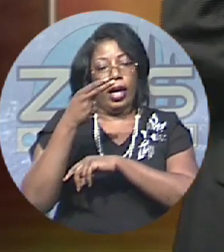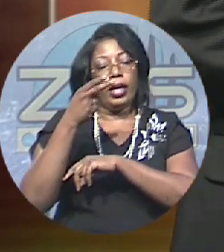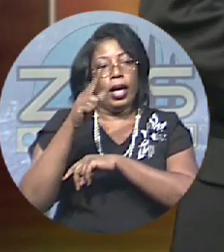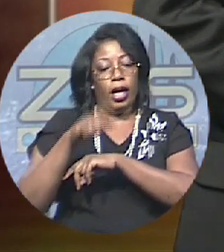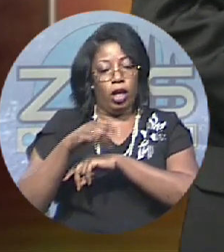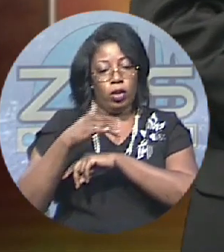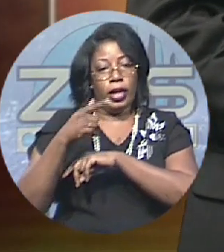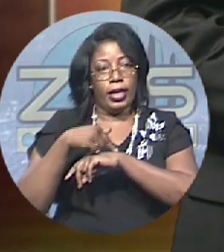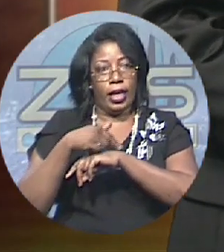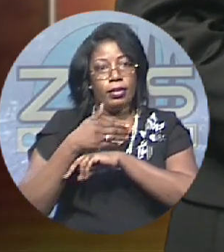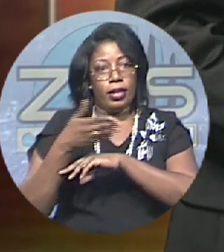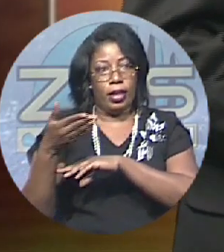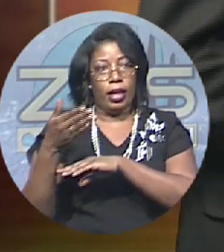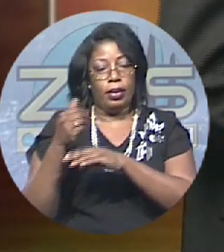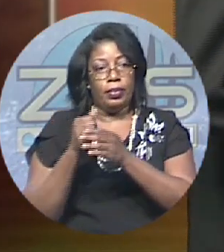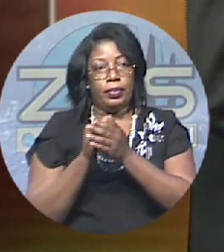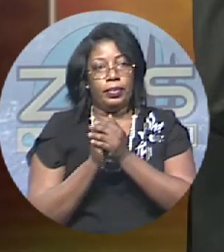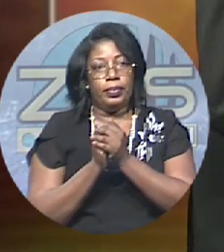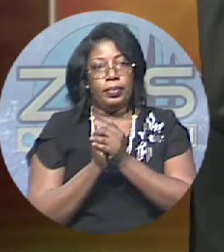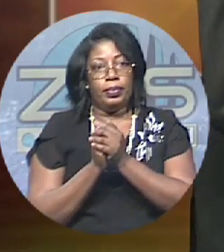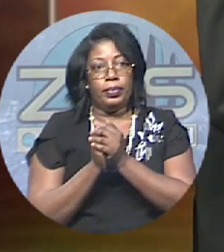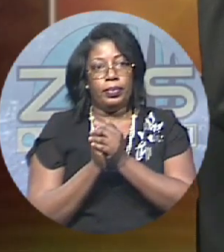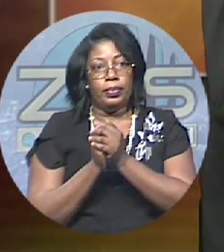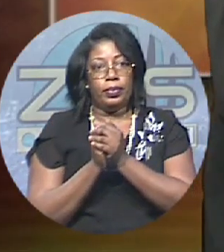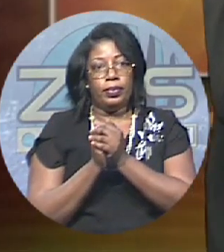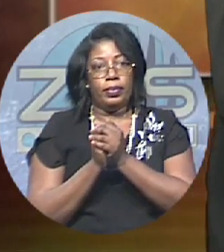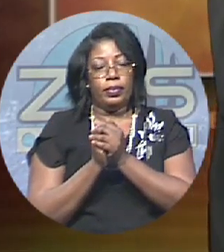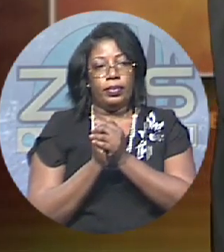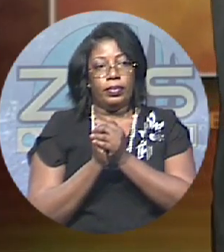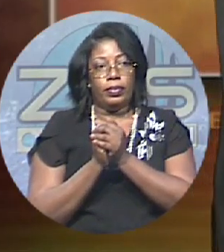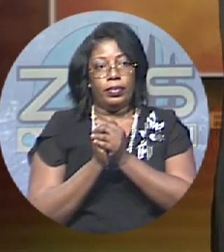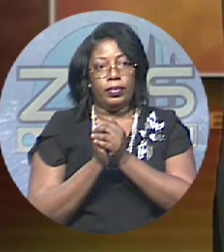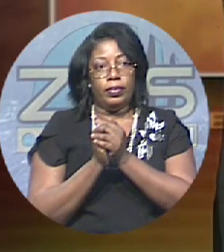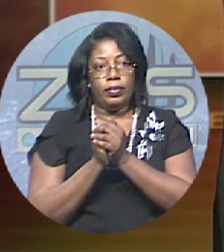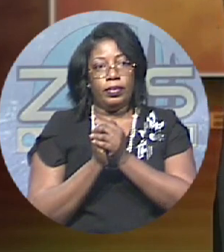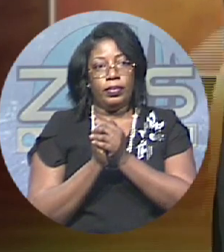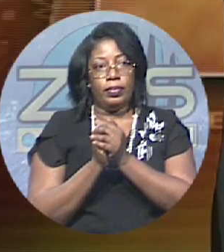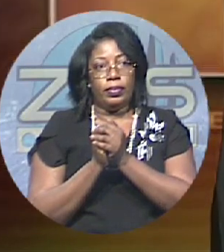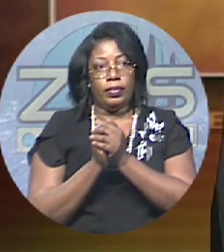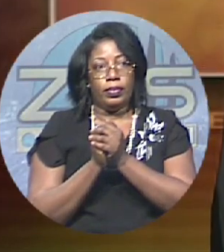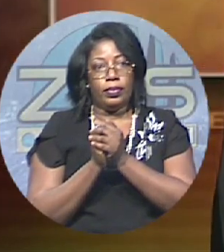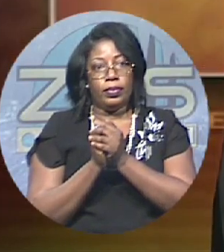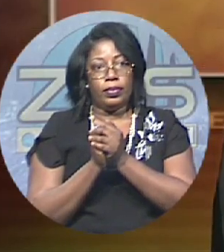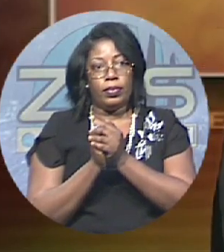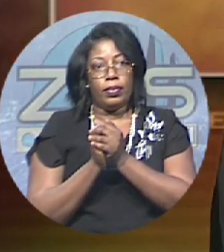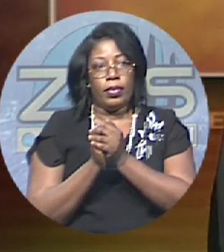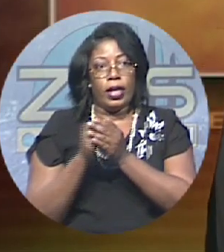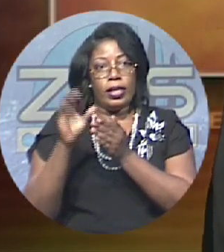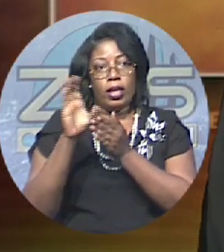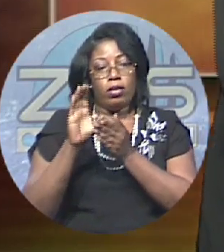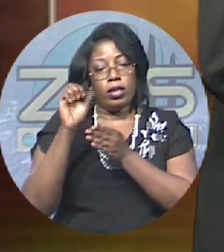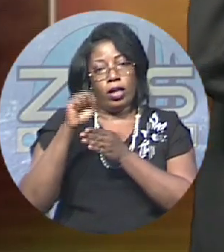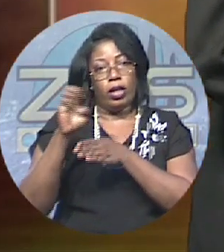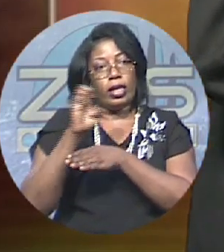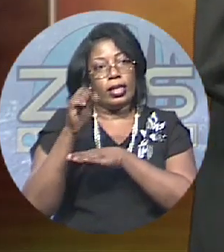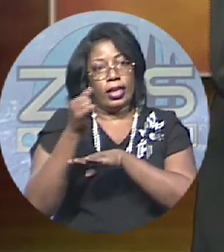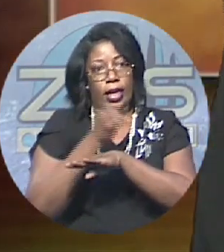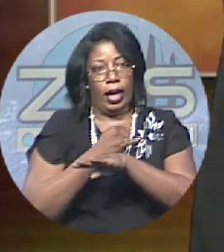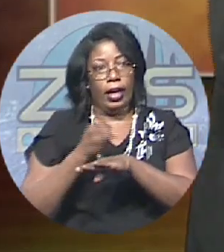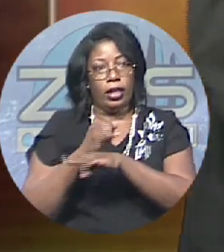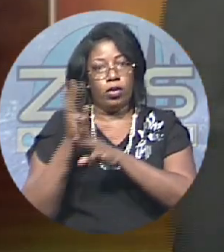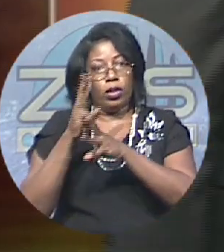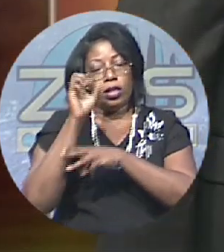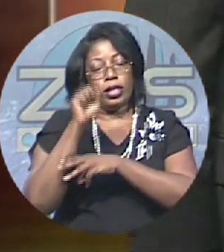low at 10:38 in the morning, high tide taking place at 4:53 in the afternoon. In the Central and Southeastern Islands, winds out